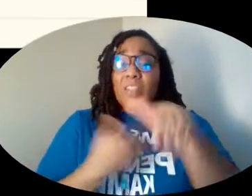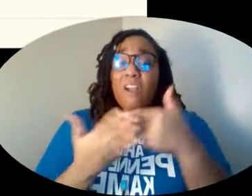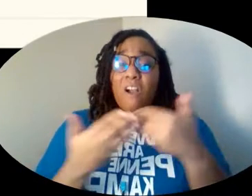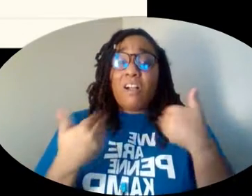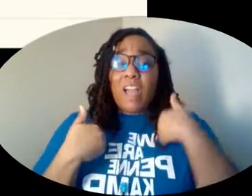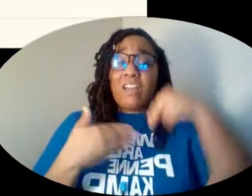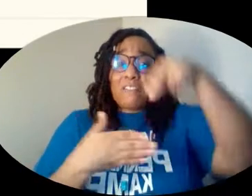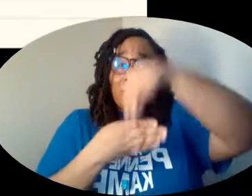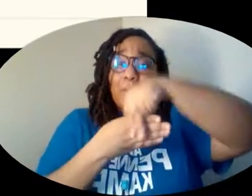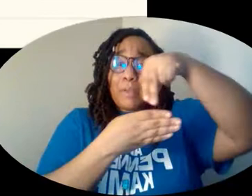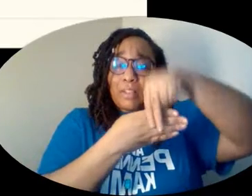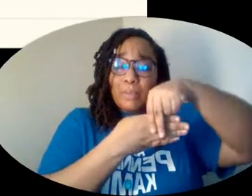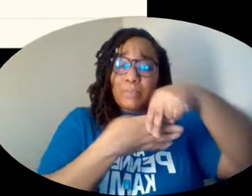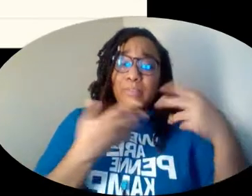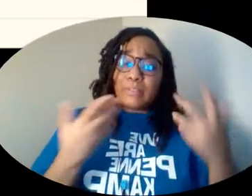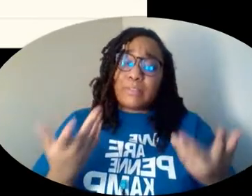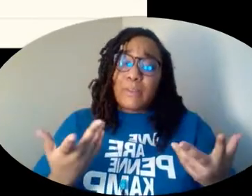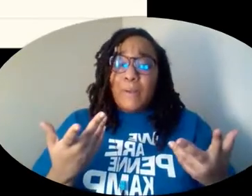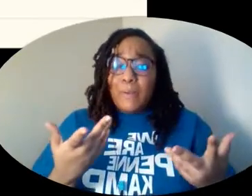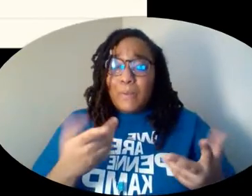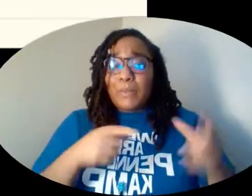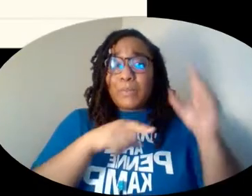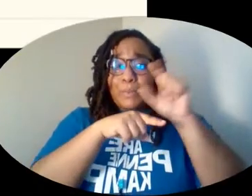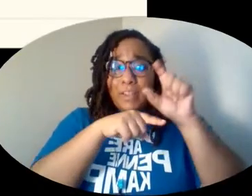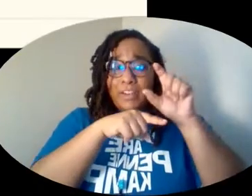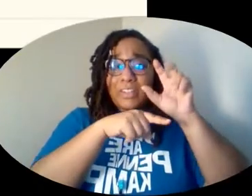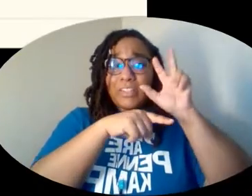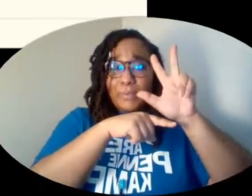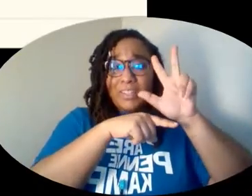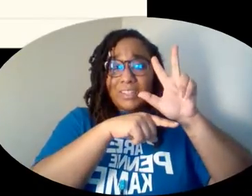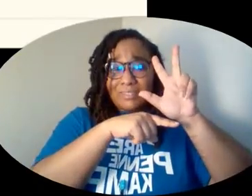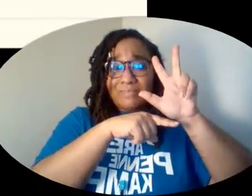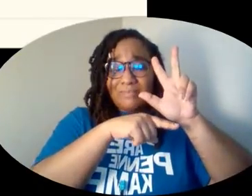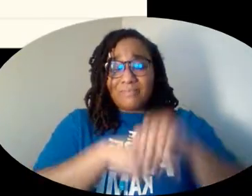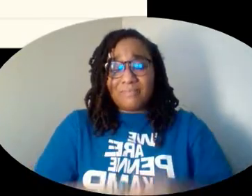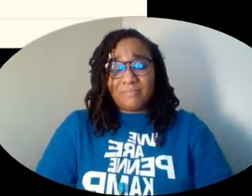slices have paper clips, so the numerator is 3.